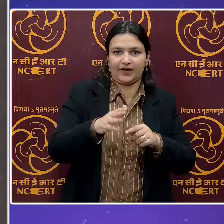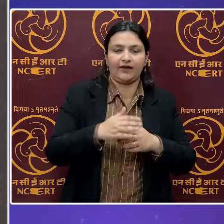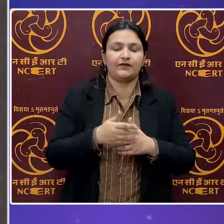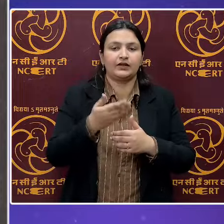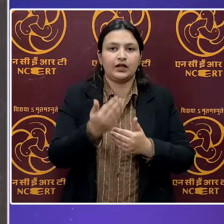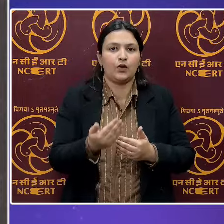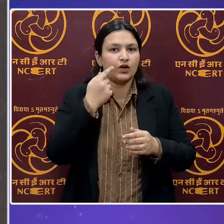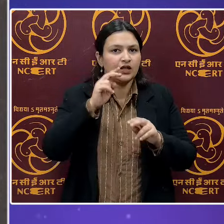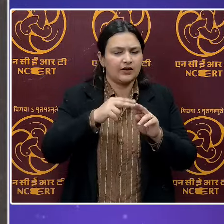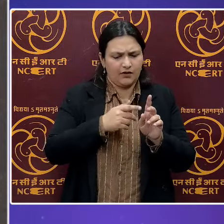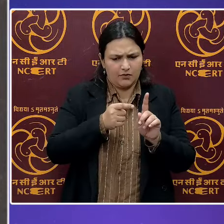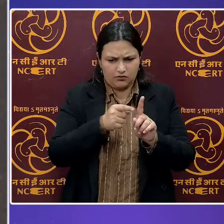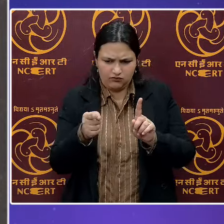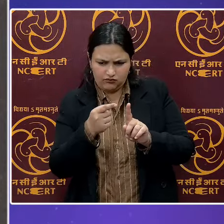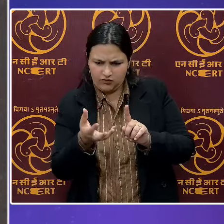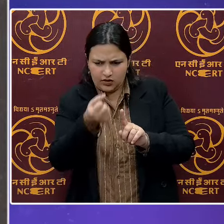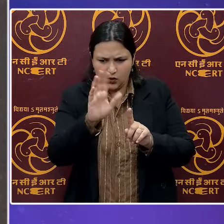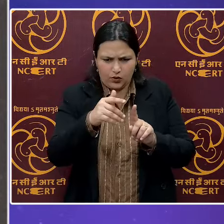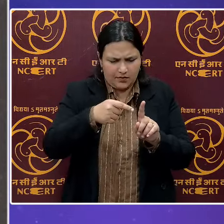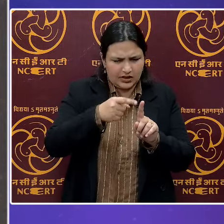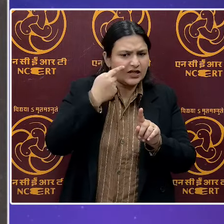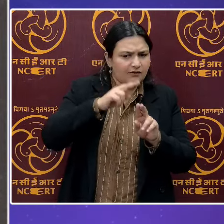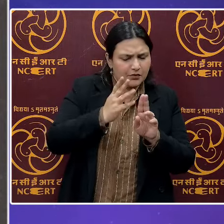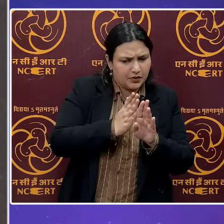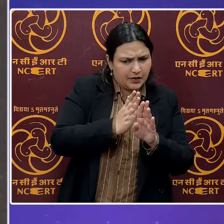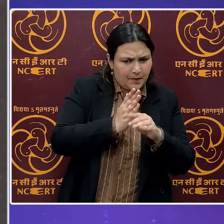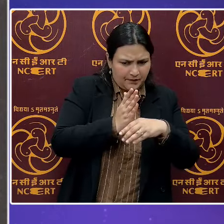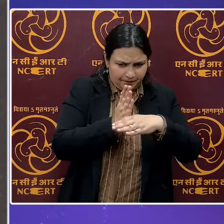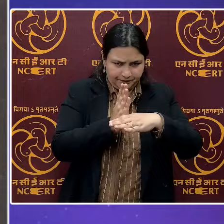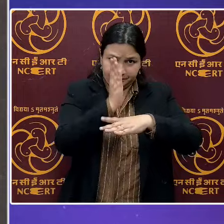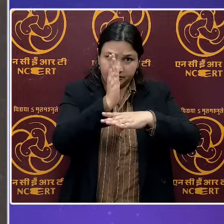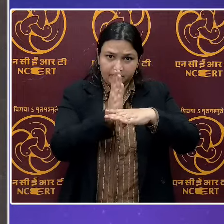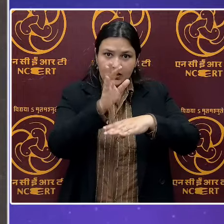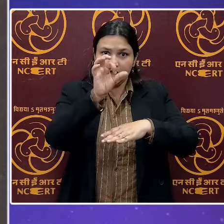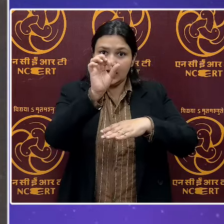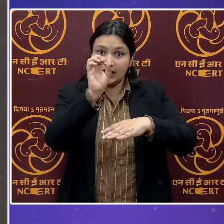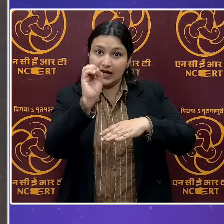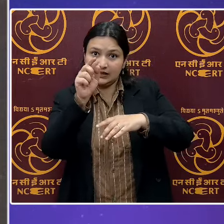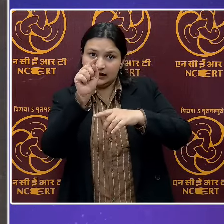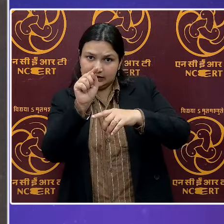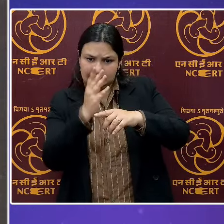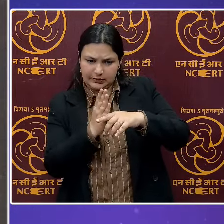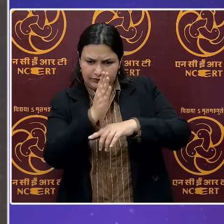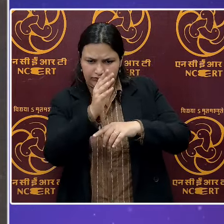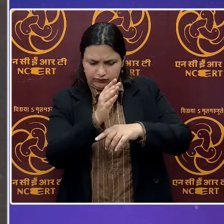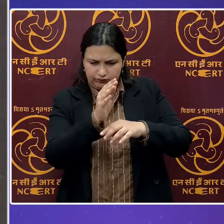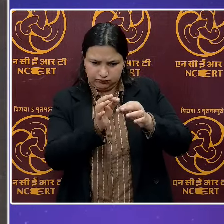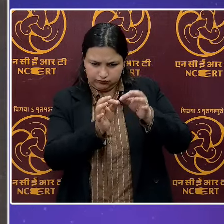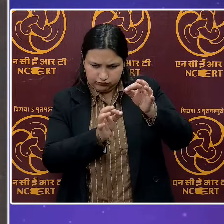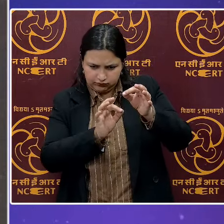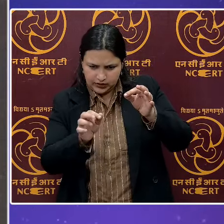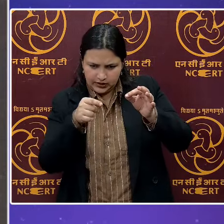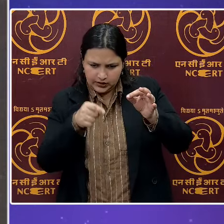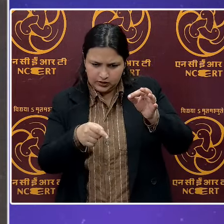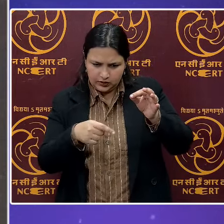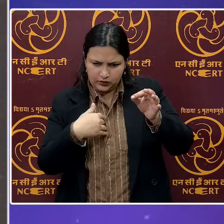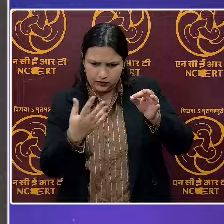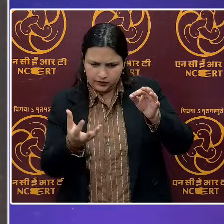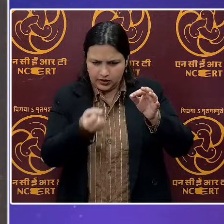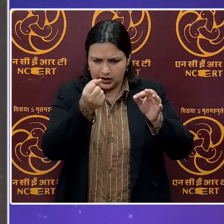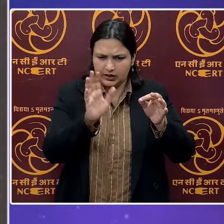perpendicular from here, it falls somewhere here. The particle started oscillating neither from extreme nor from